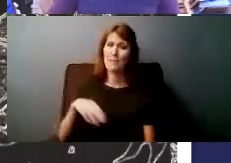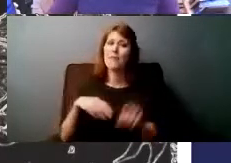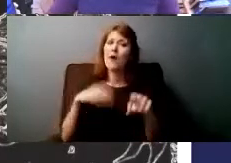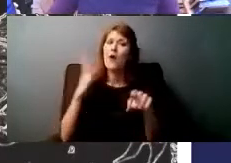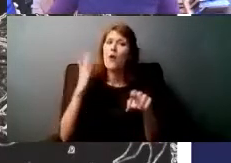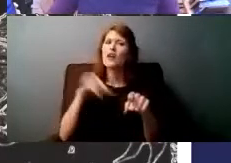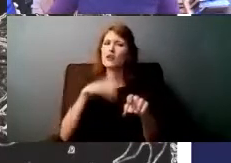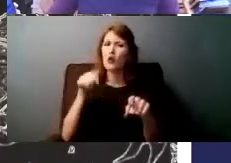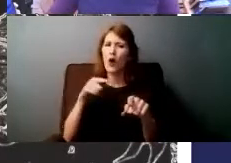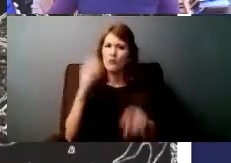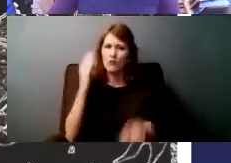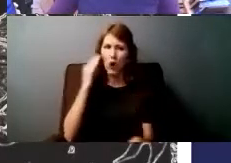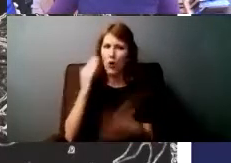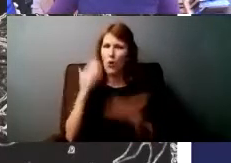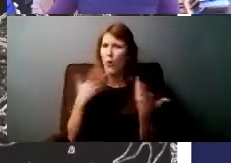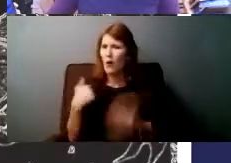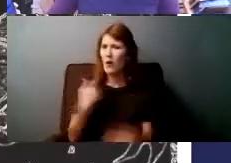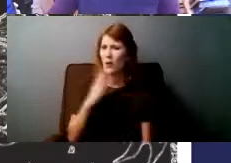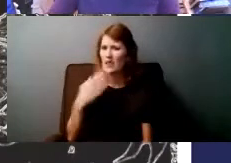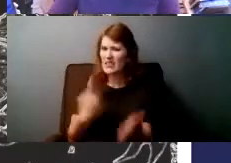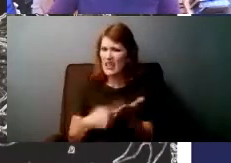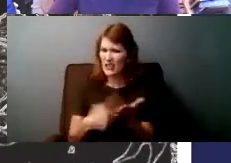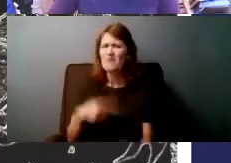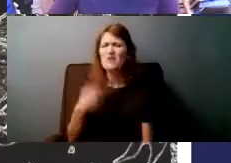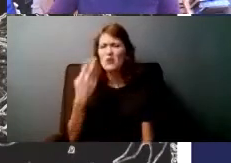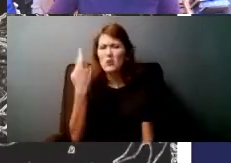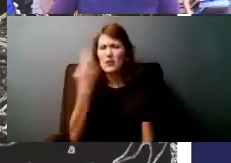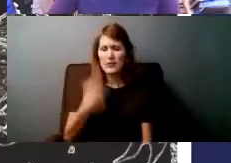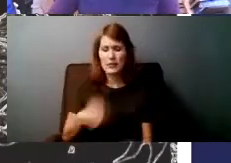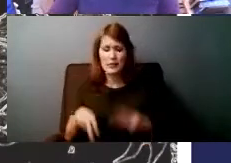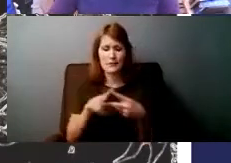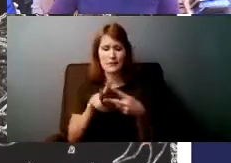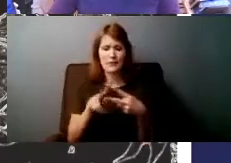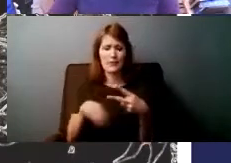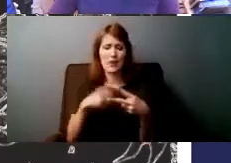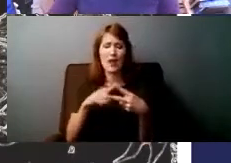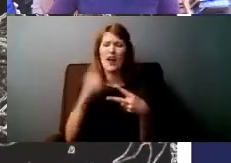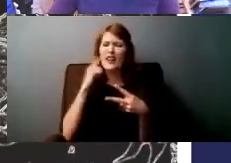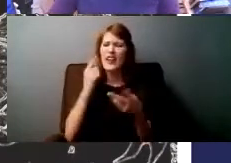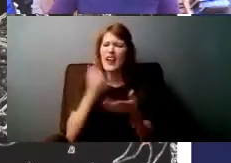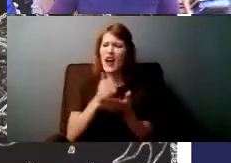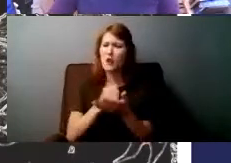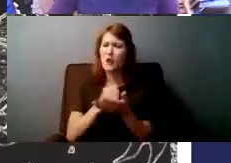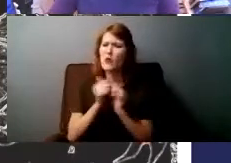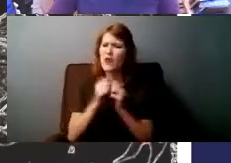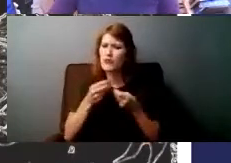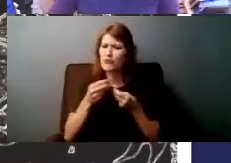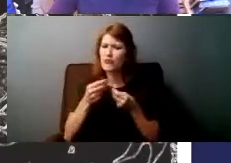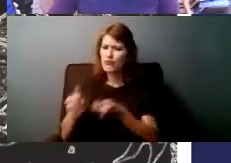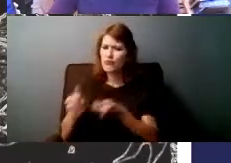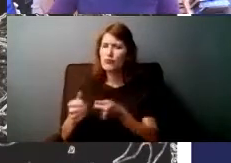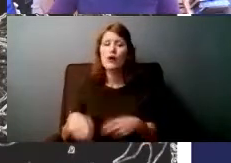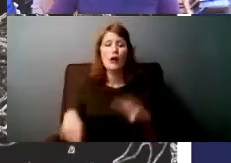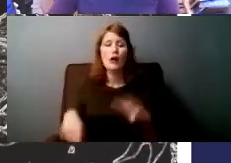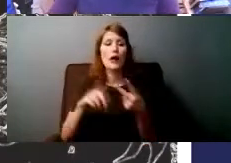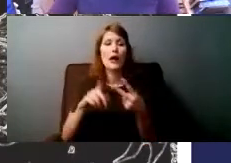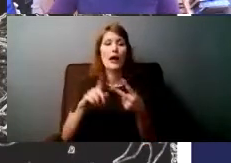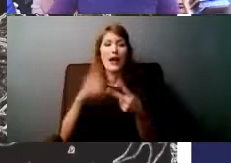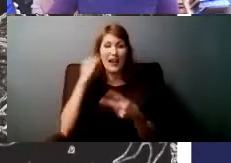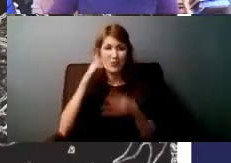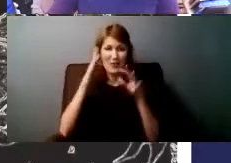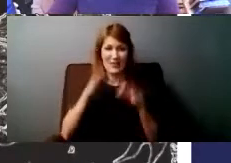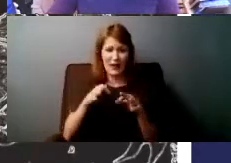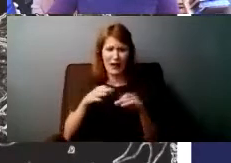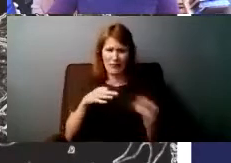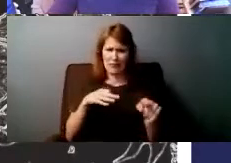about for two reasons. One, I think it just helps with the flow. And two, if you decide that this is not the presentation for